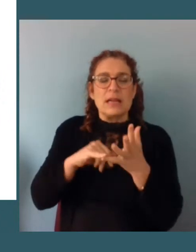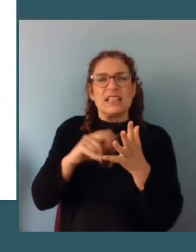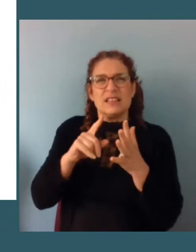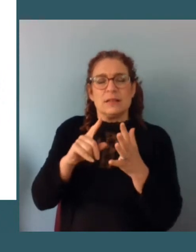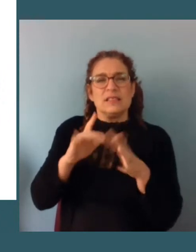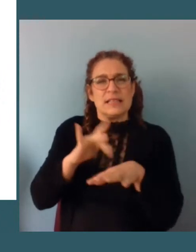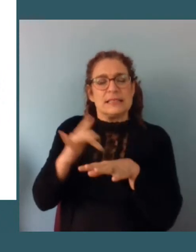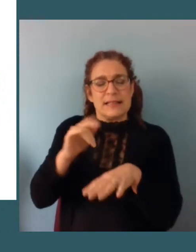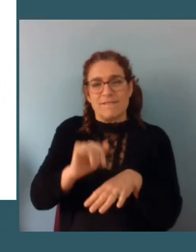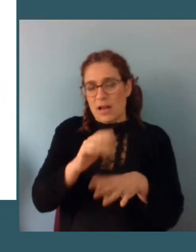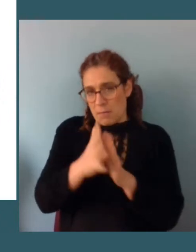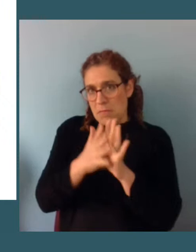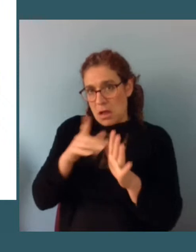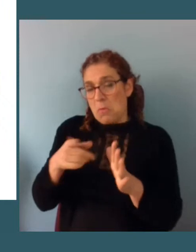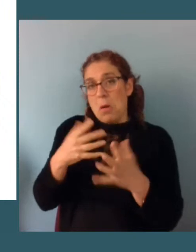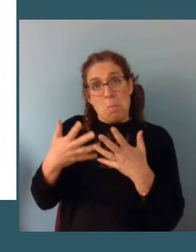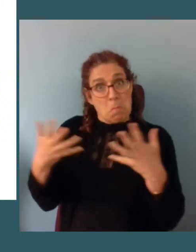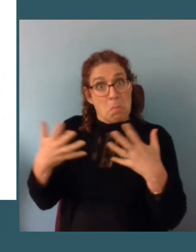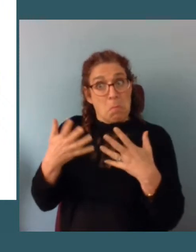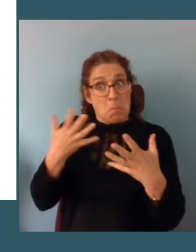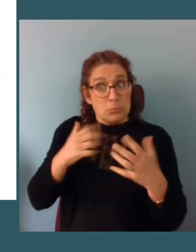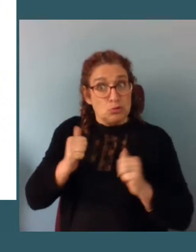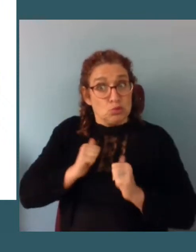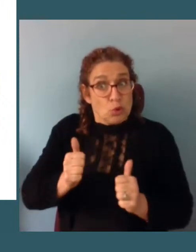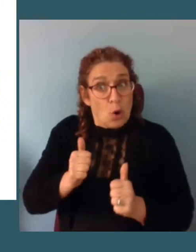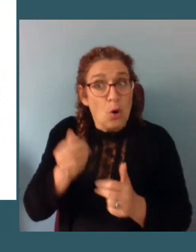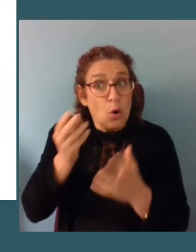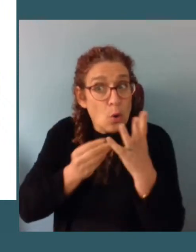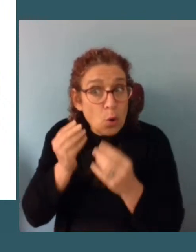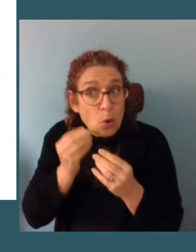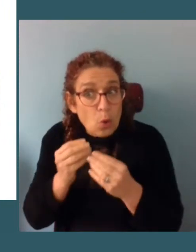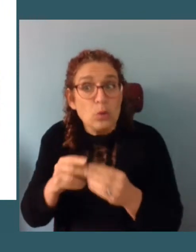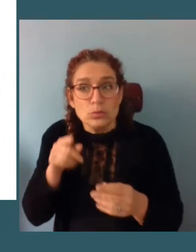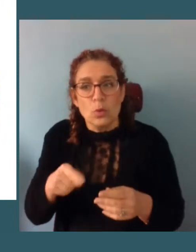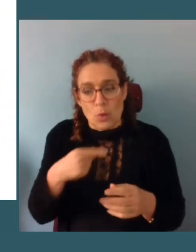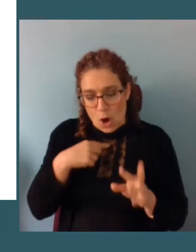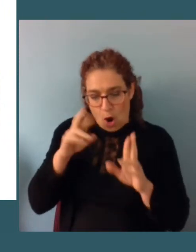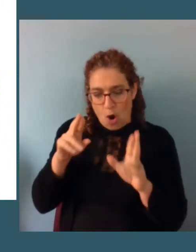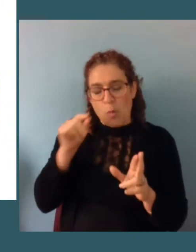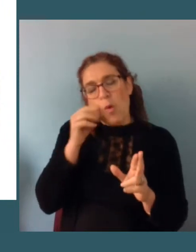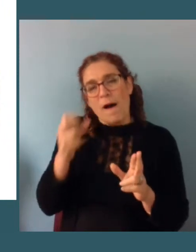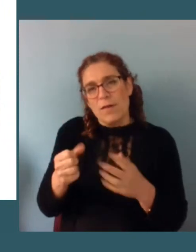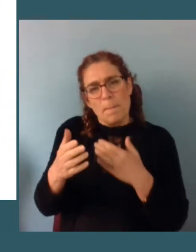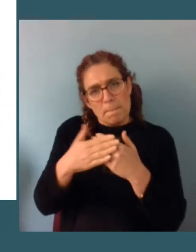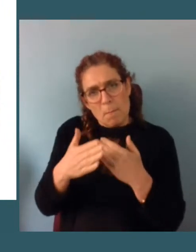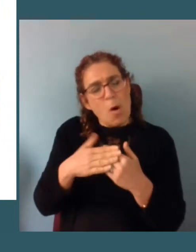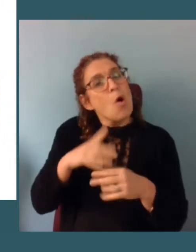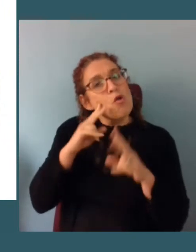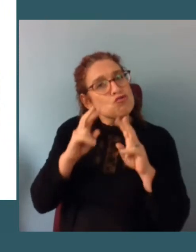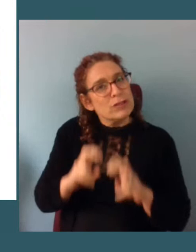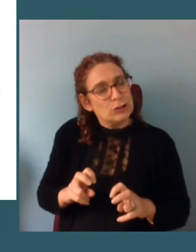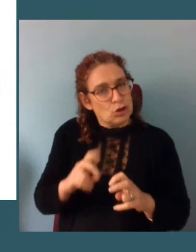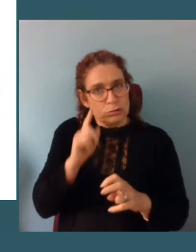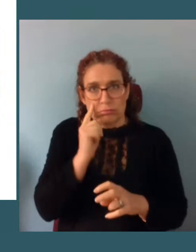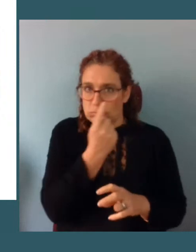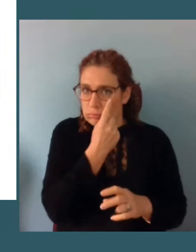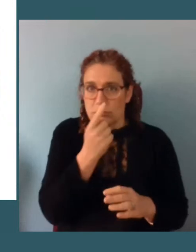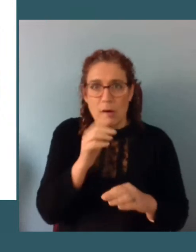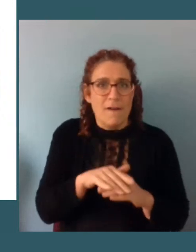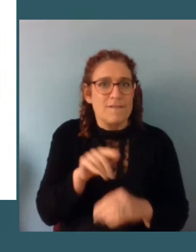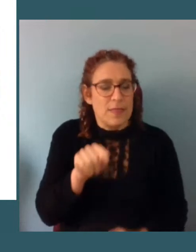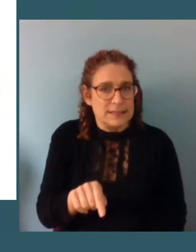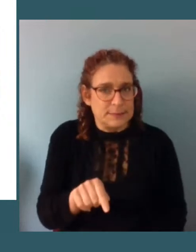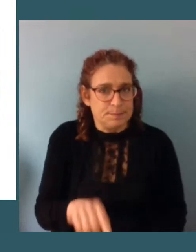hopefully in the future, we might have much more research evidence about this. But at the moment, what the recommendations